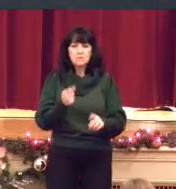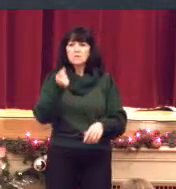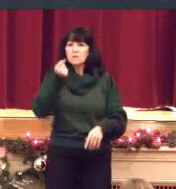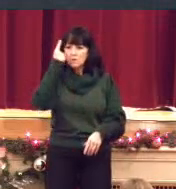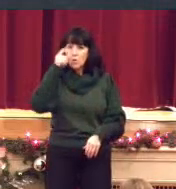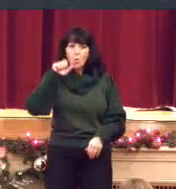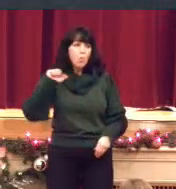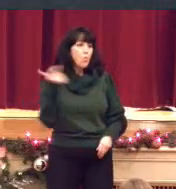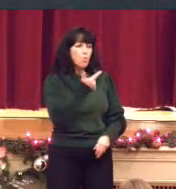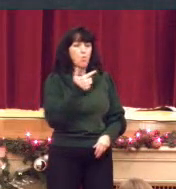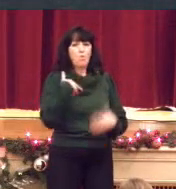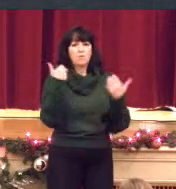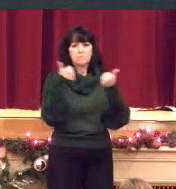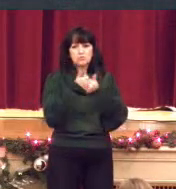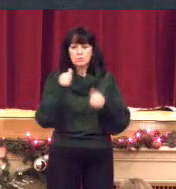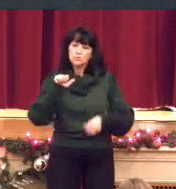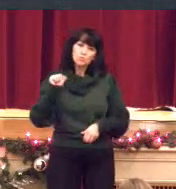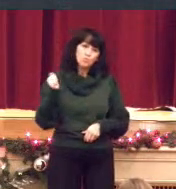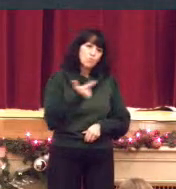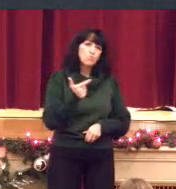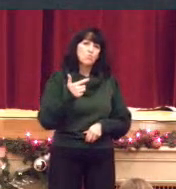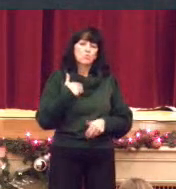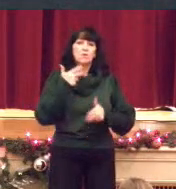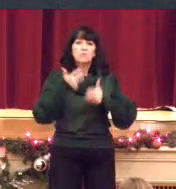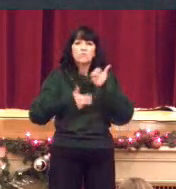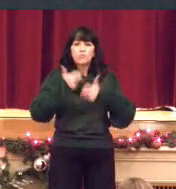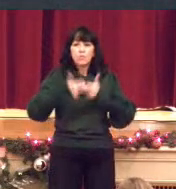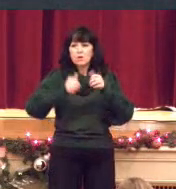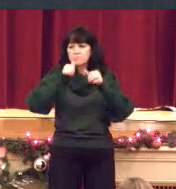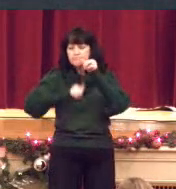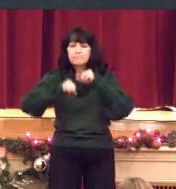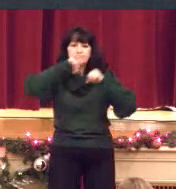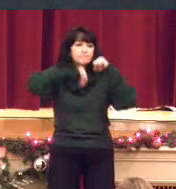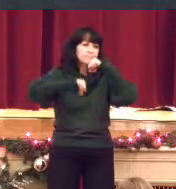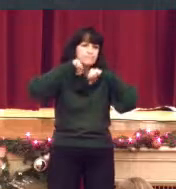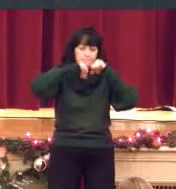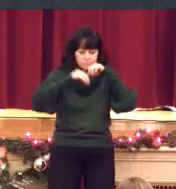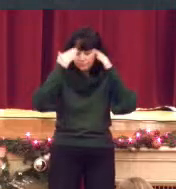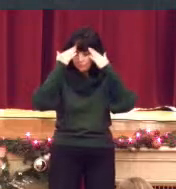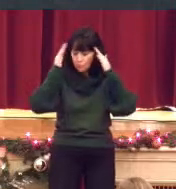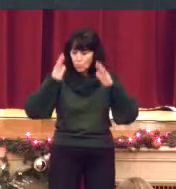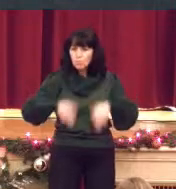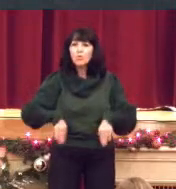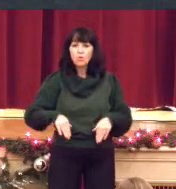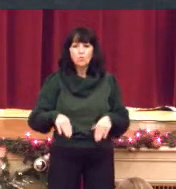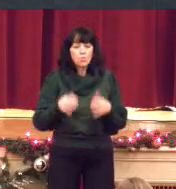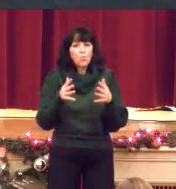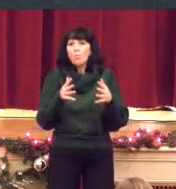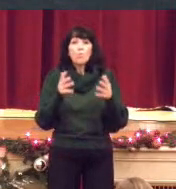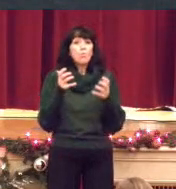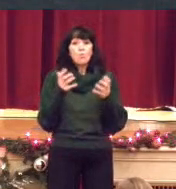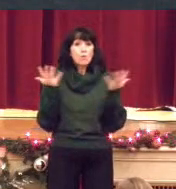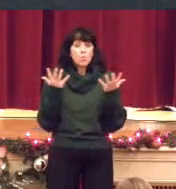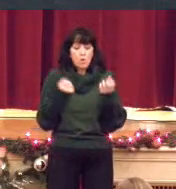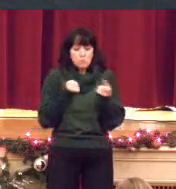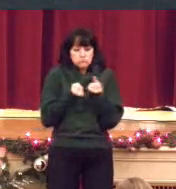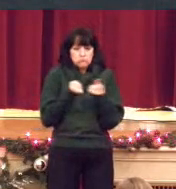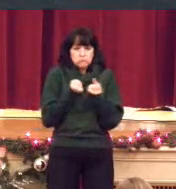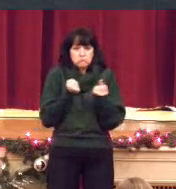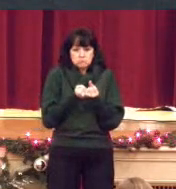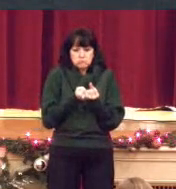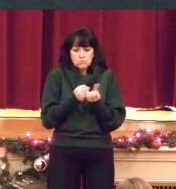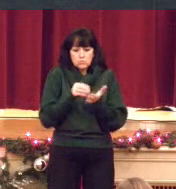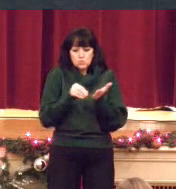this board and a staff that will support them in the things that will help support students. The schools that decide